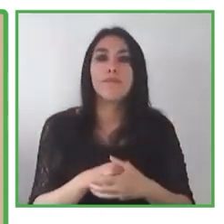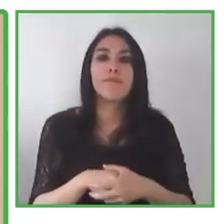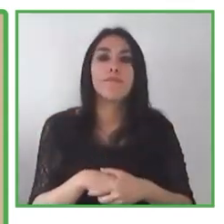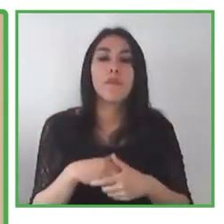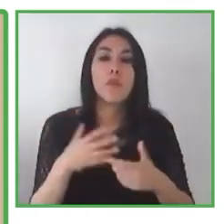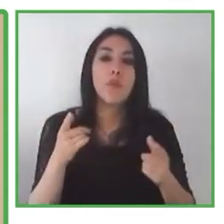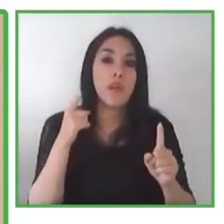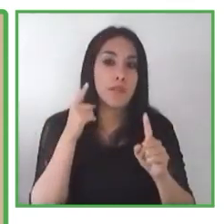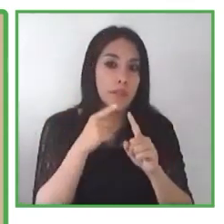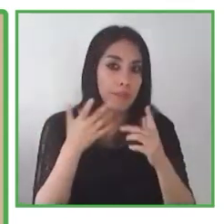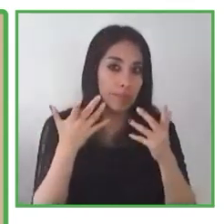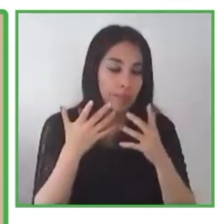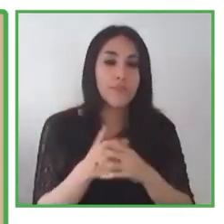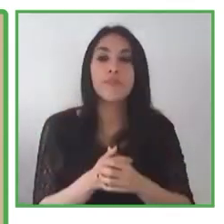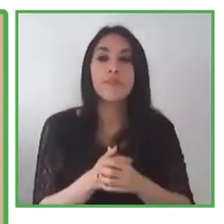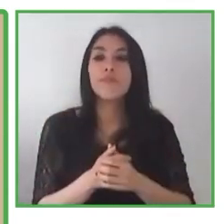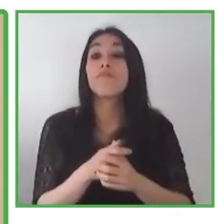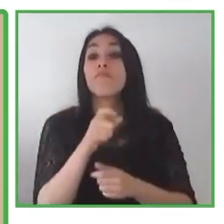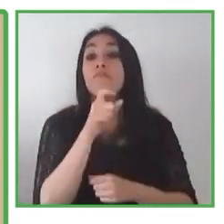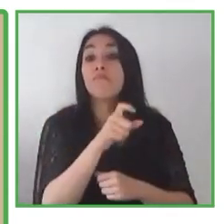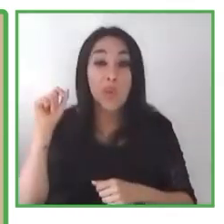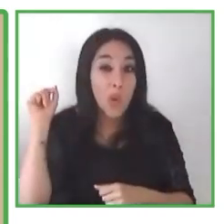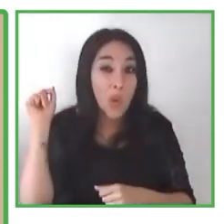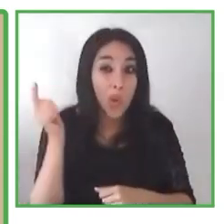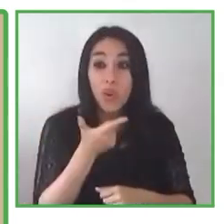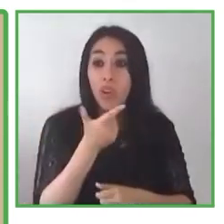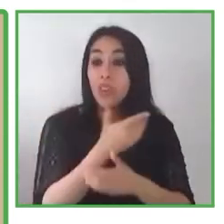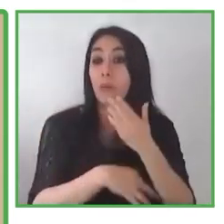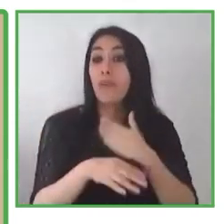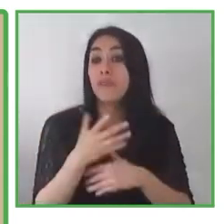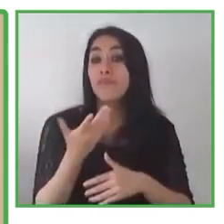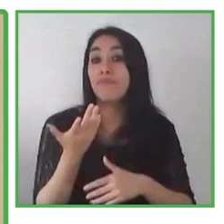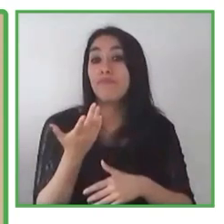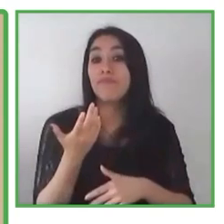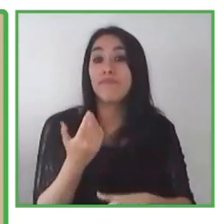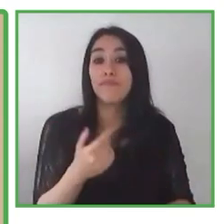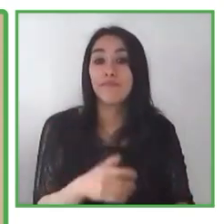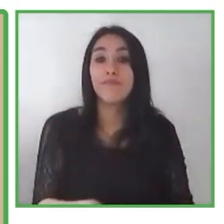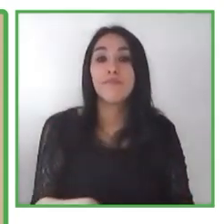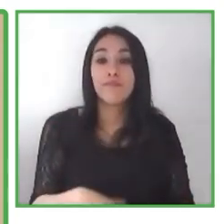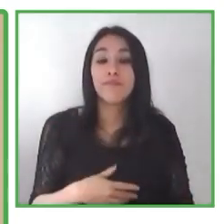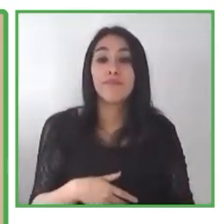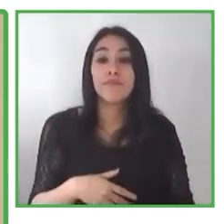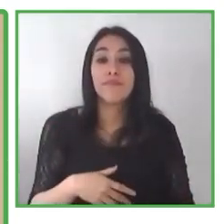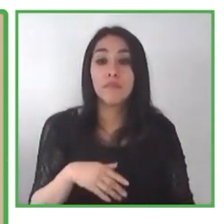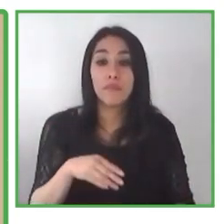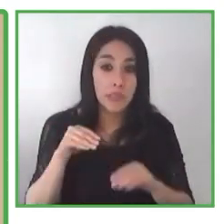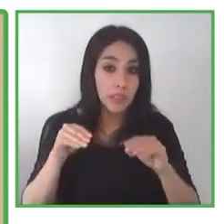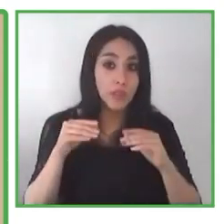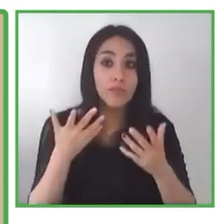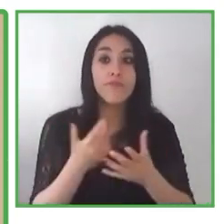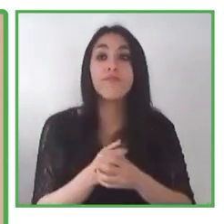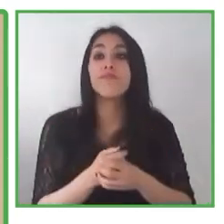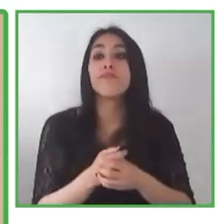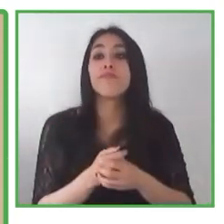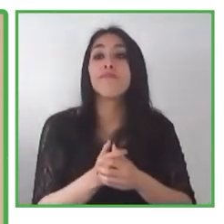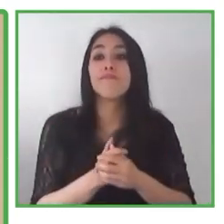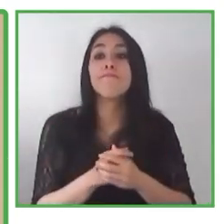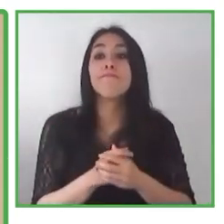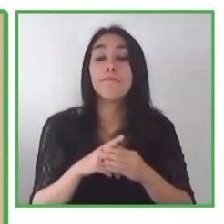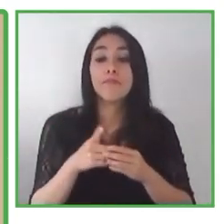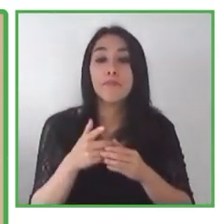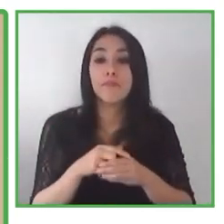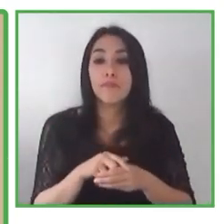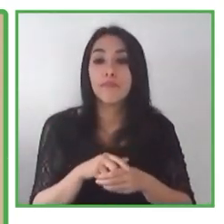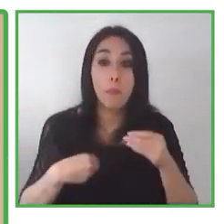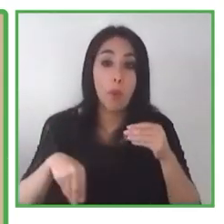the 4.5 objective that has to deal with the importance of same levels of education for everyone, even